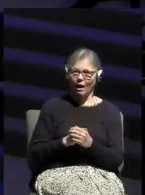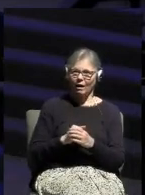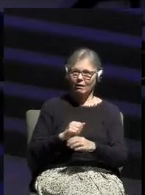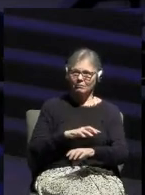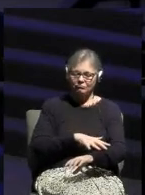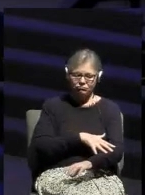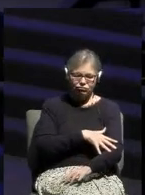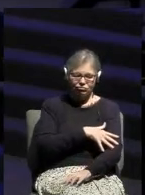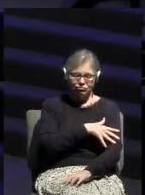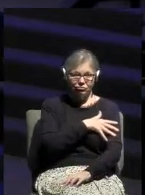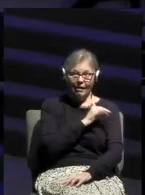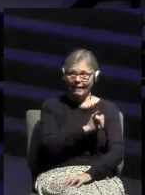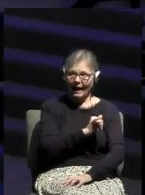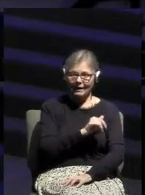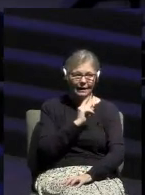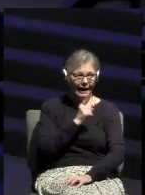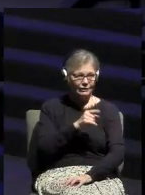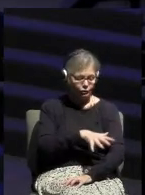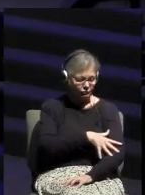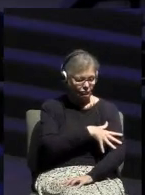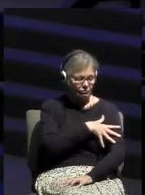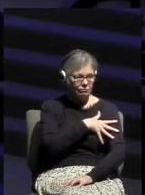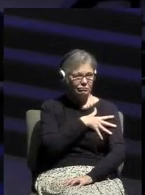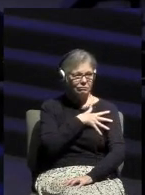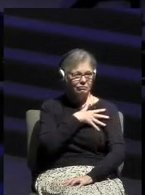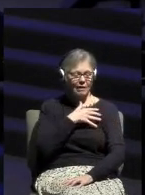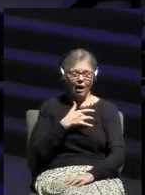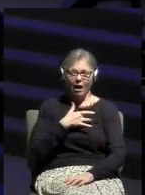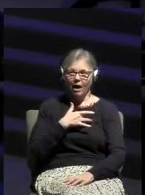to move into that secret place.